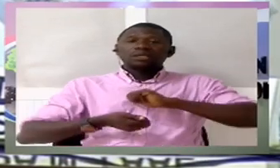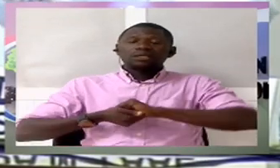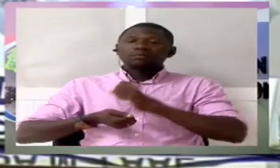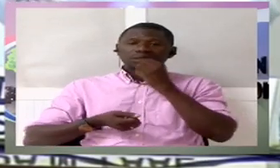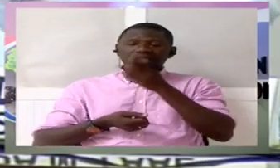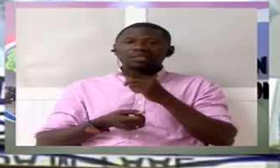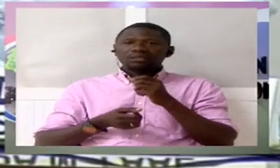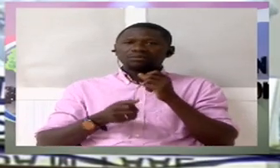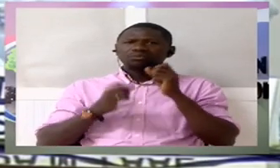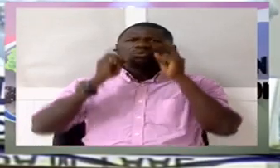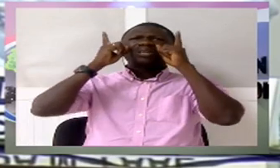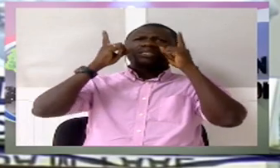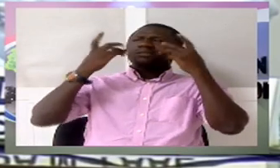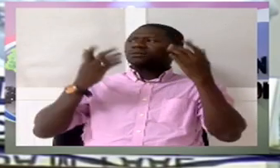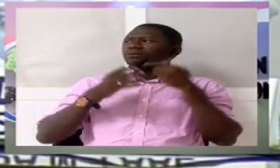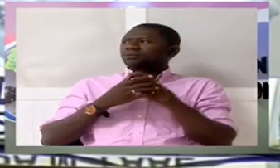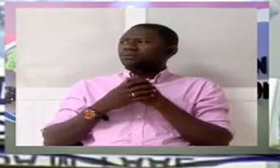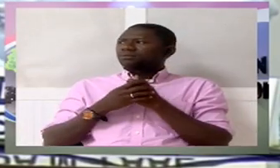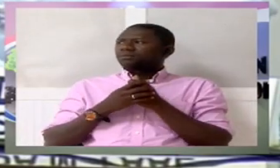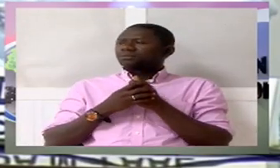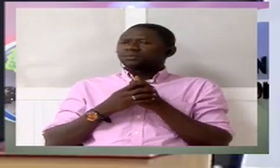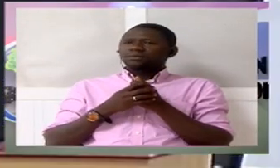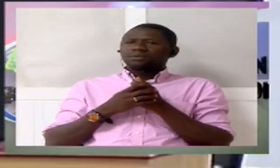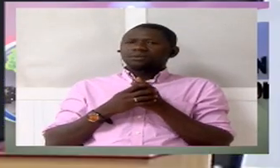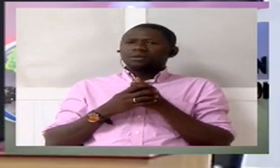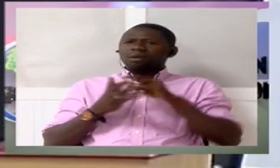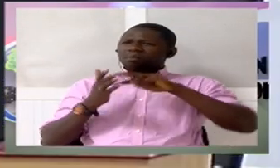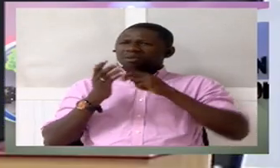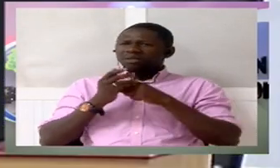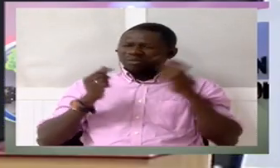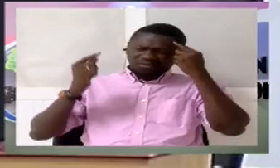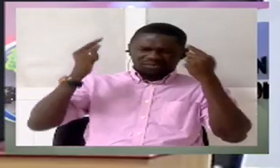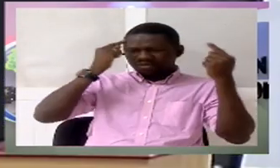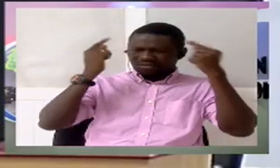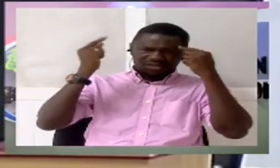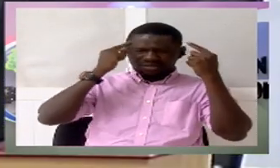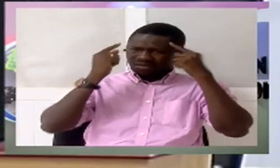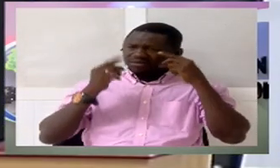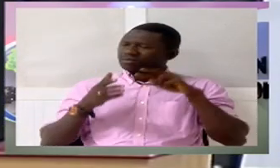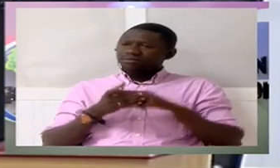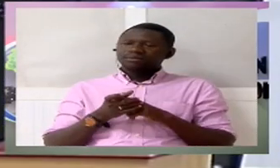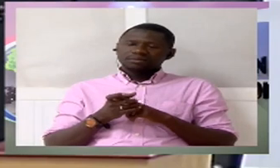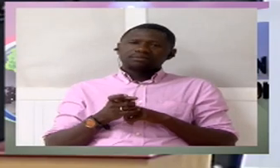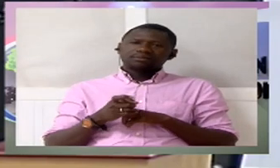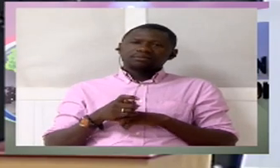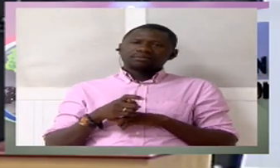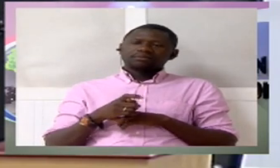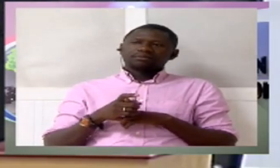but in that particular context, it might have meant worried. Is that the case? Jahal, yeah. Yes, all right. Please proceed.